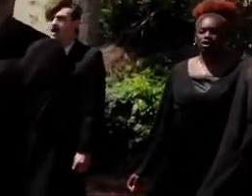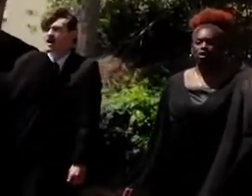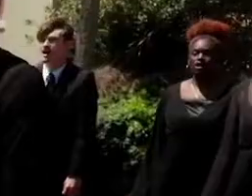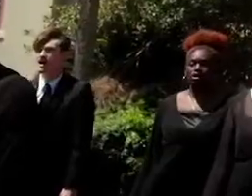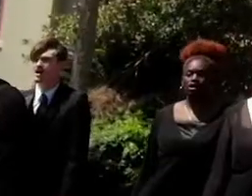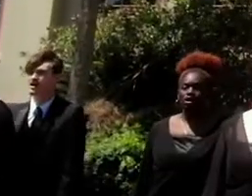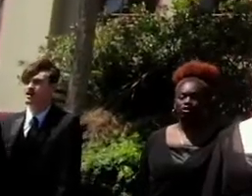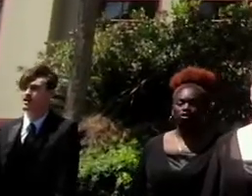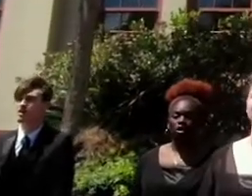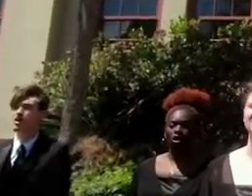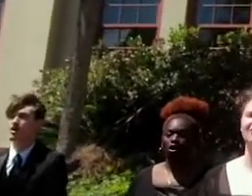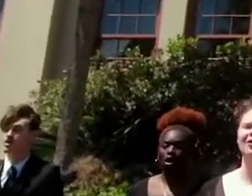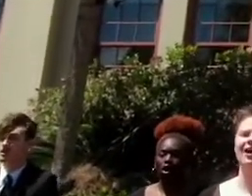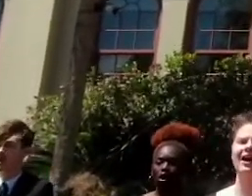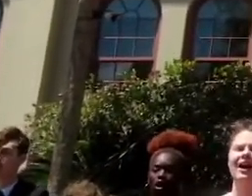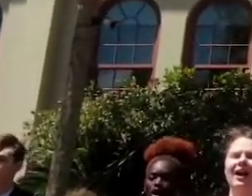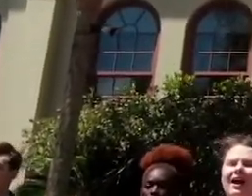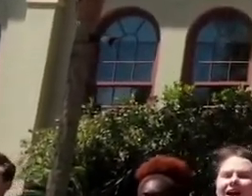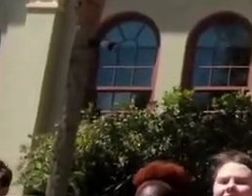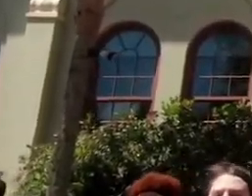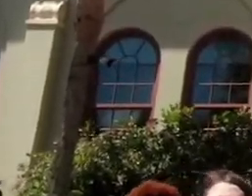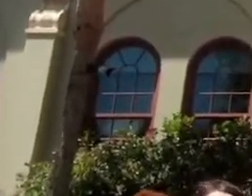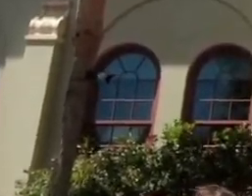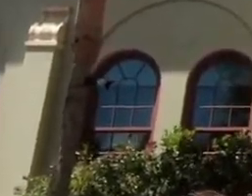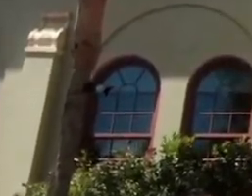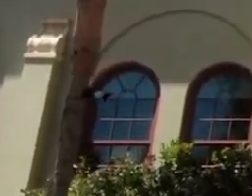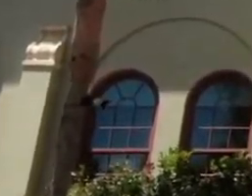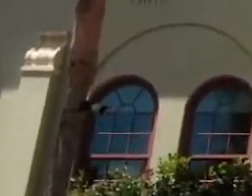and black all